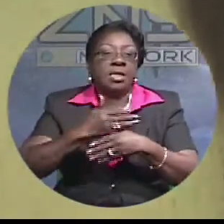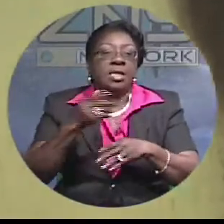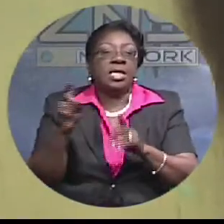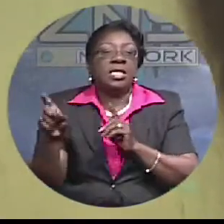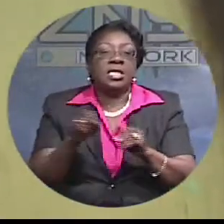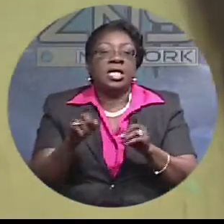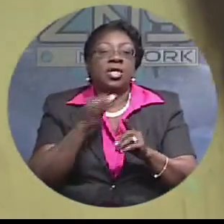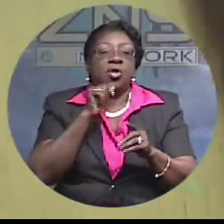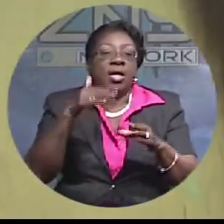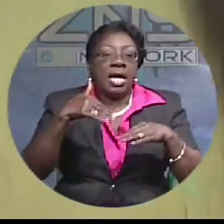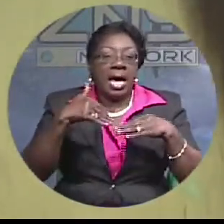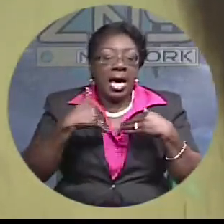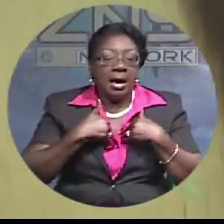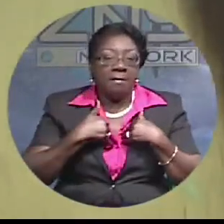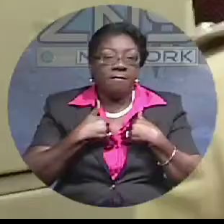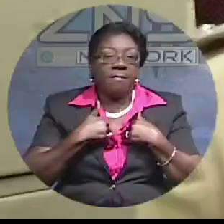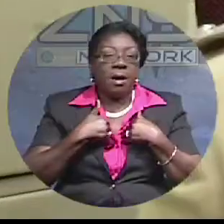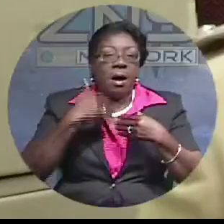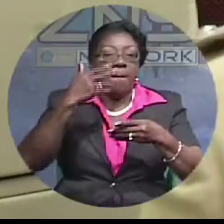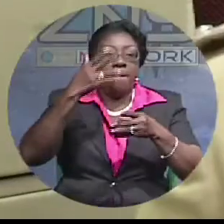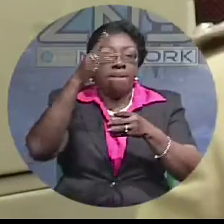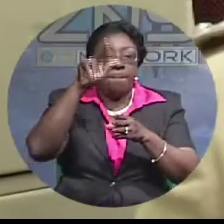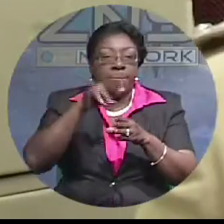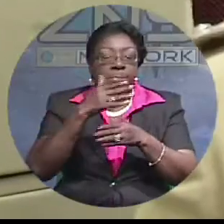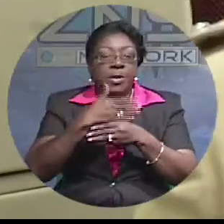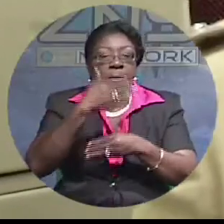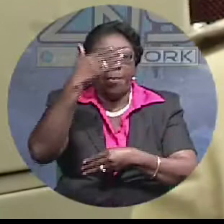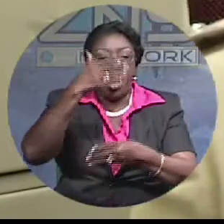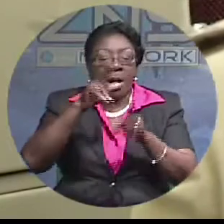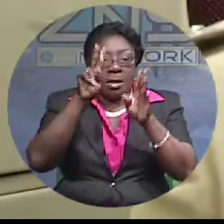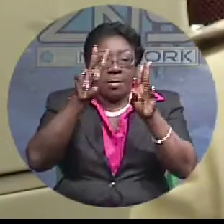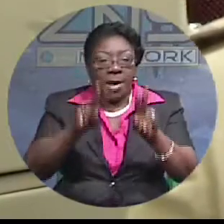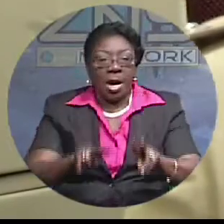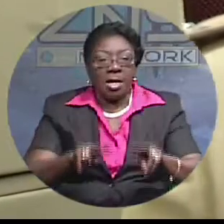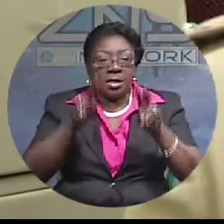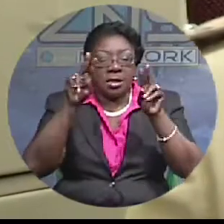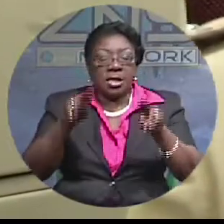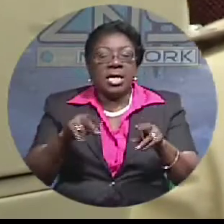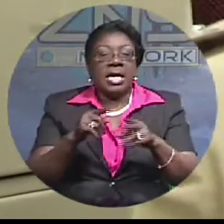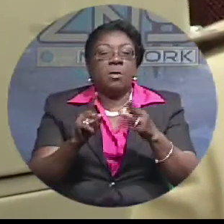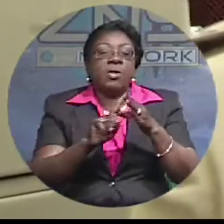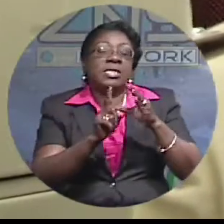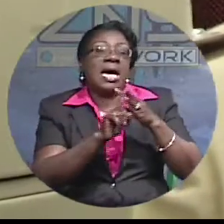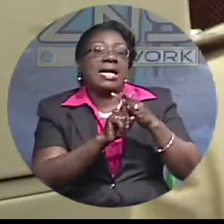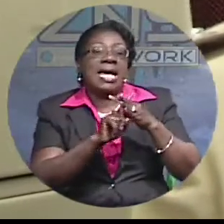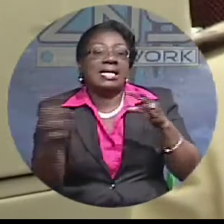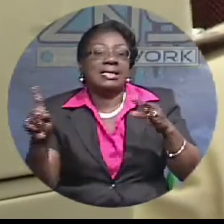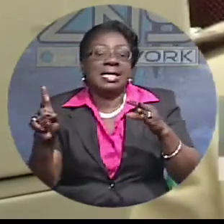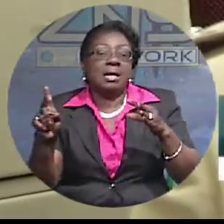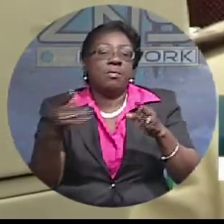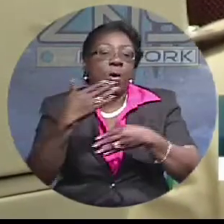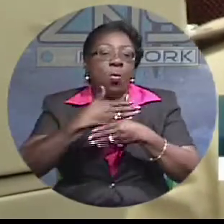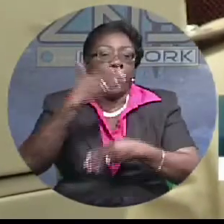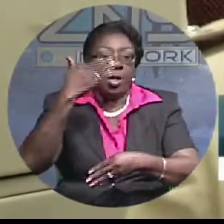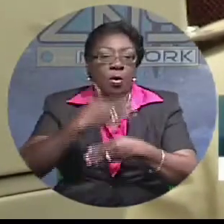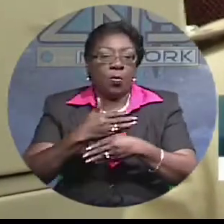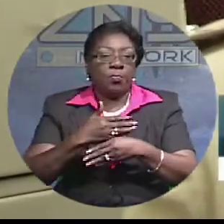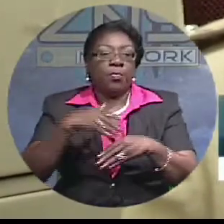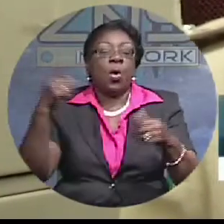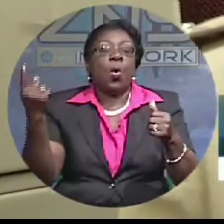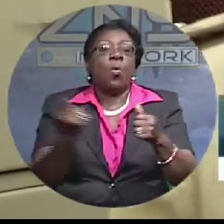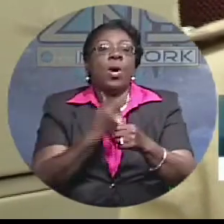That's what I've seen. I don't know. Once a person installed a burglar or burglar bars within their domestic home or their